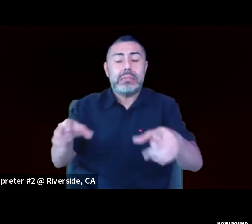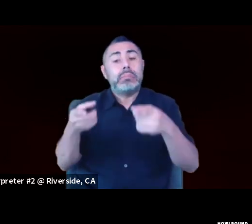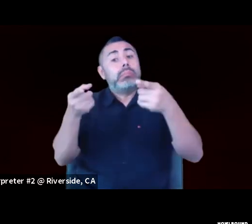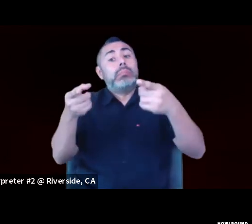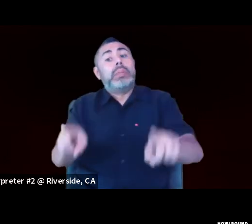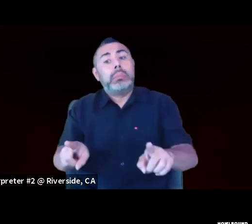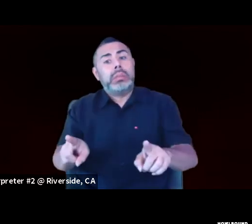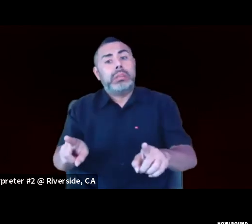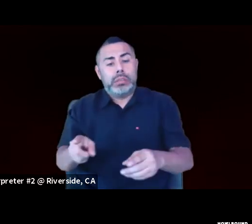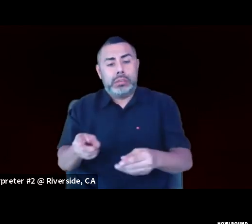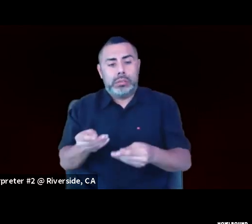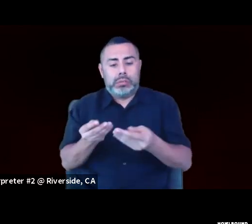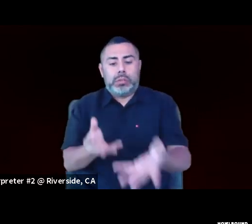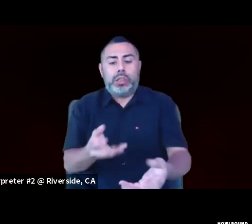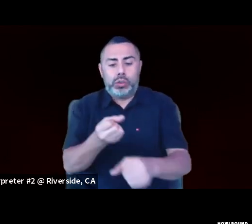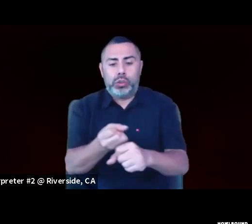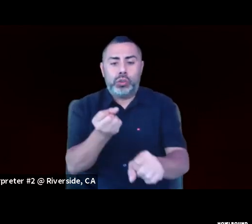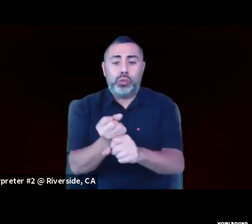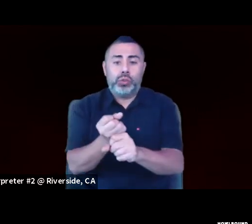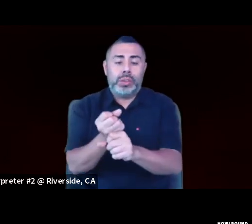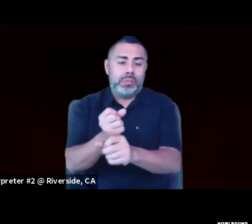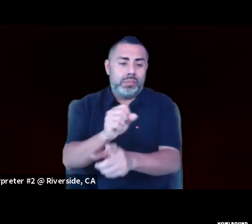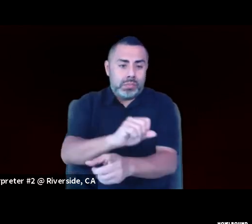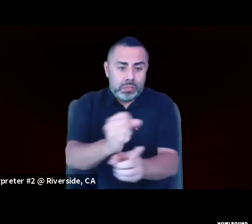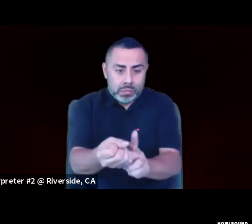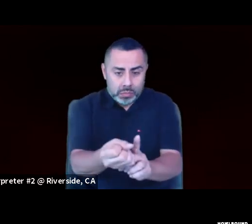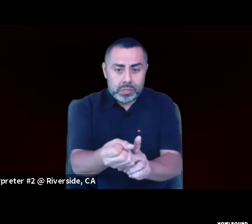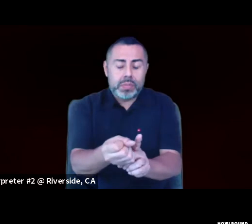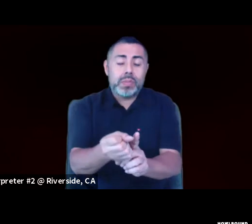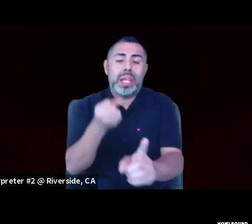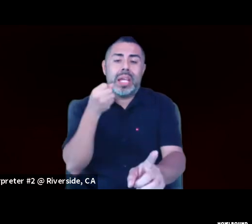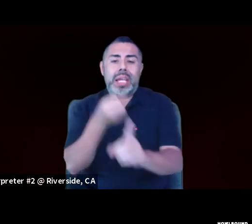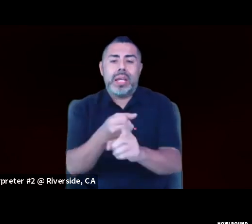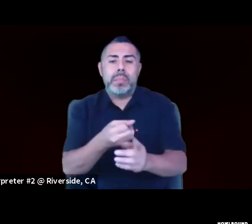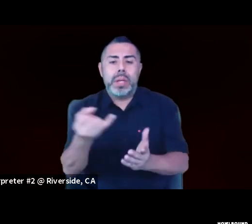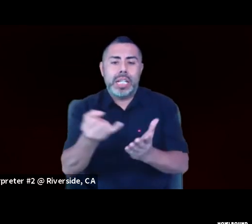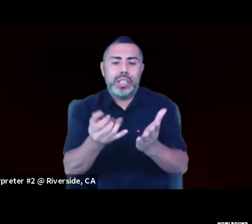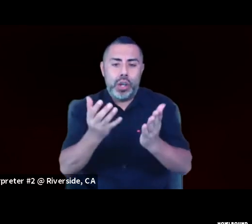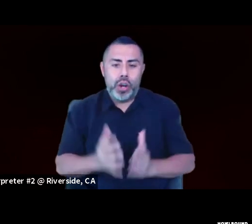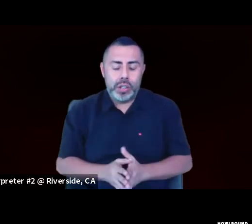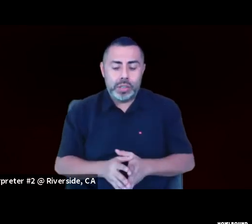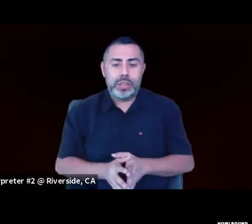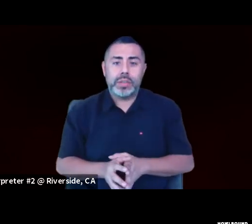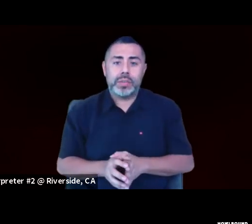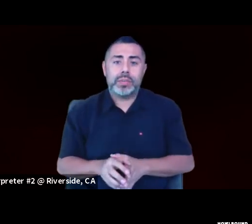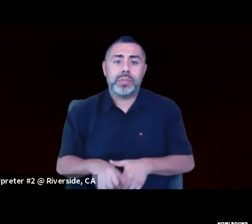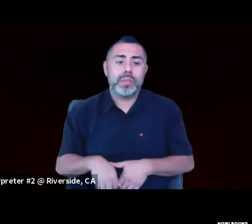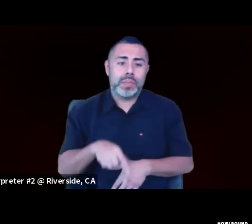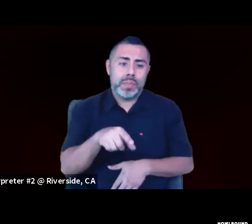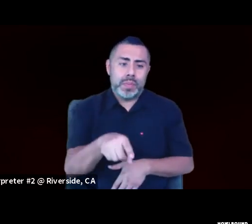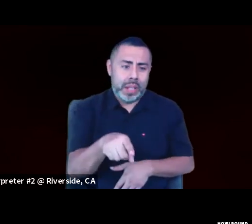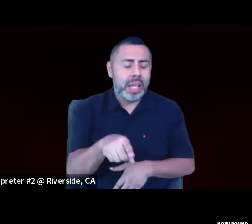Artists who vitally follow their call to agitate, to run counter to status quo